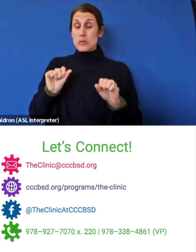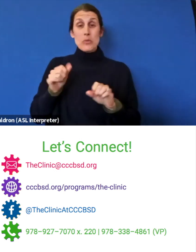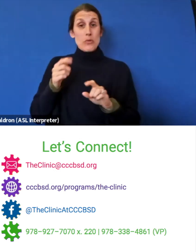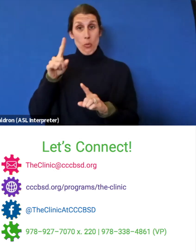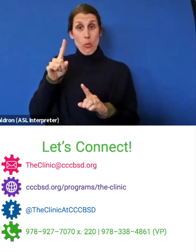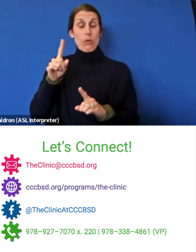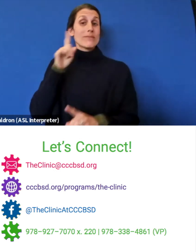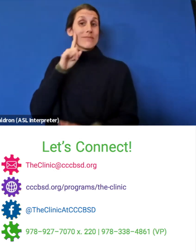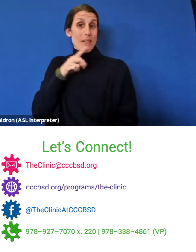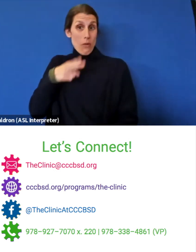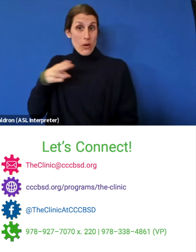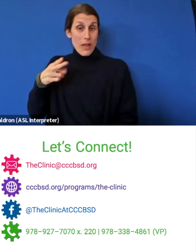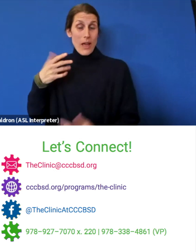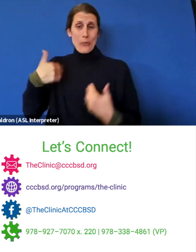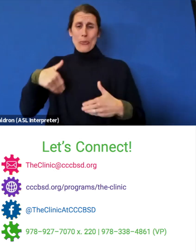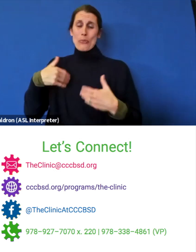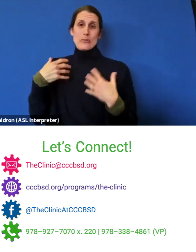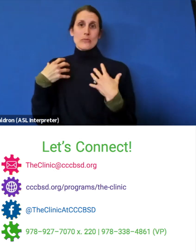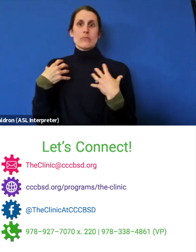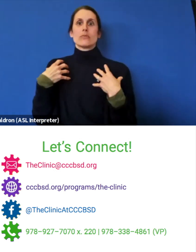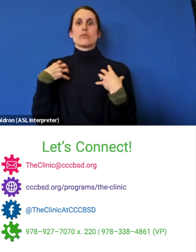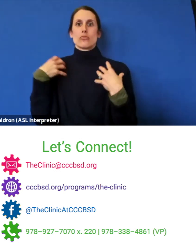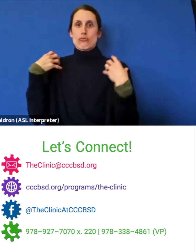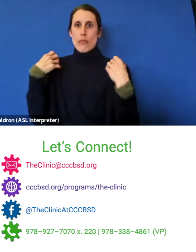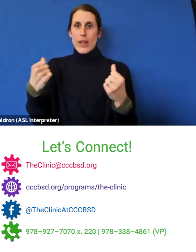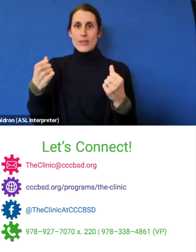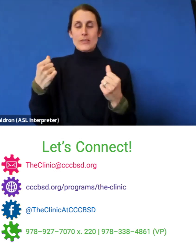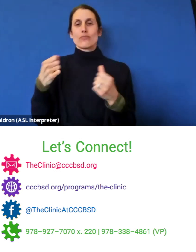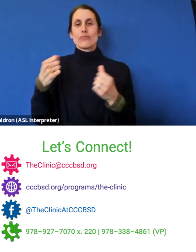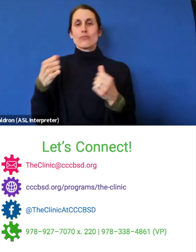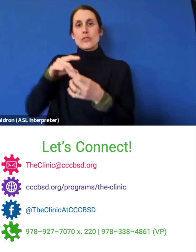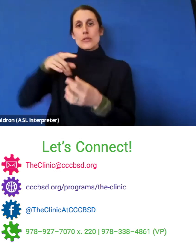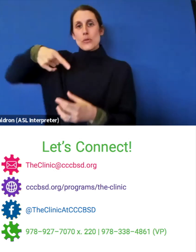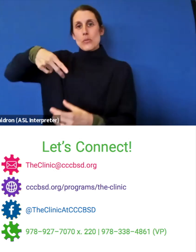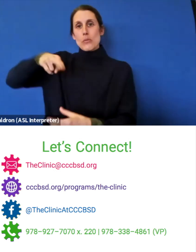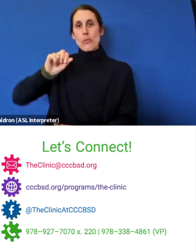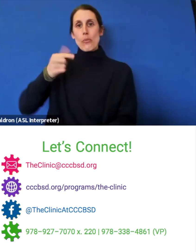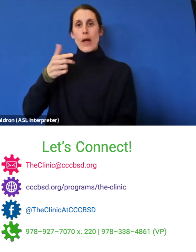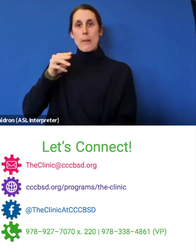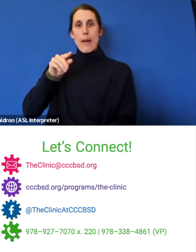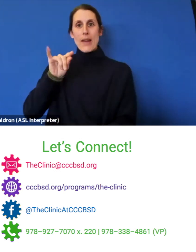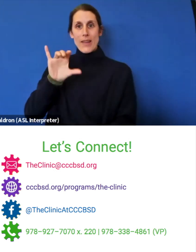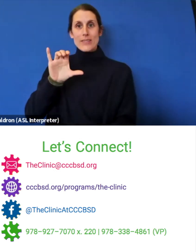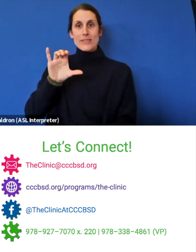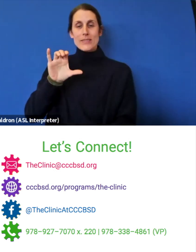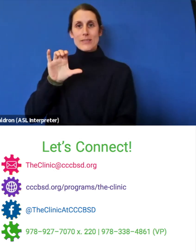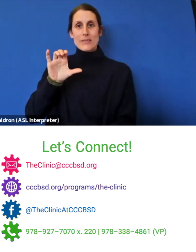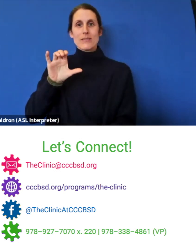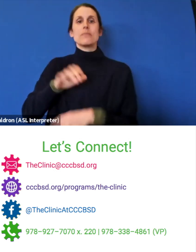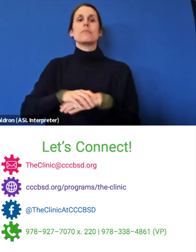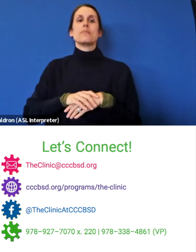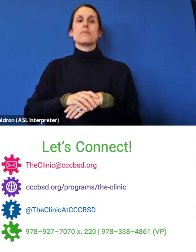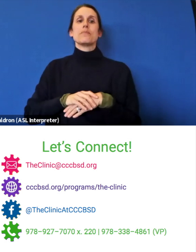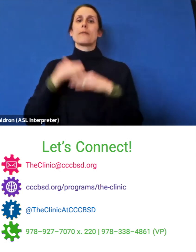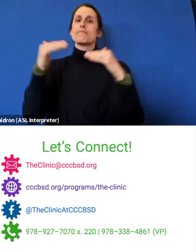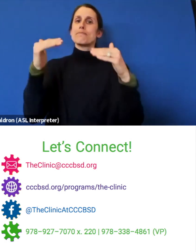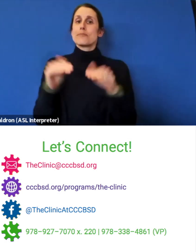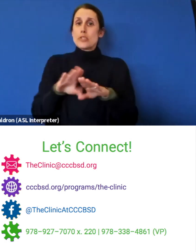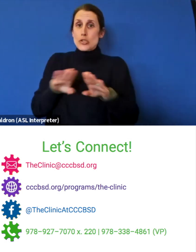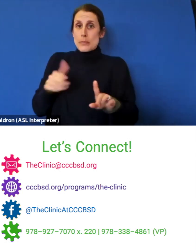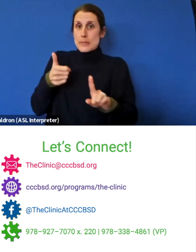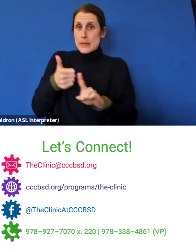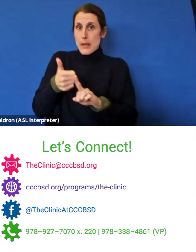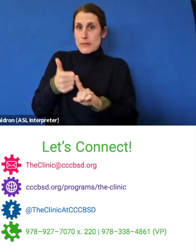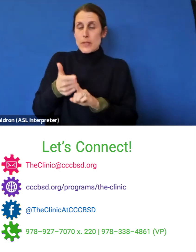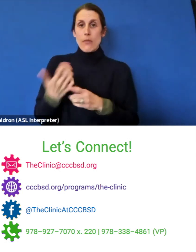kinds of worlds. Now, with respect to children who might be considered neurodivergent or who have